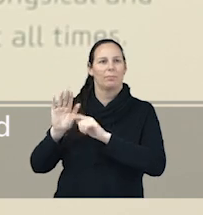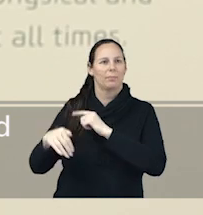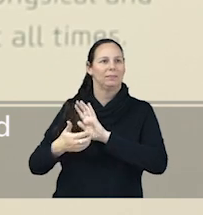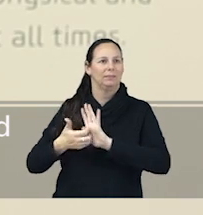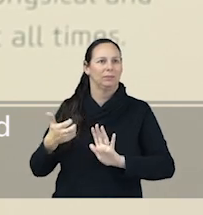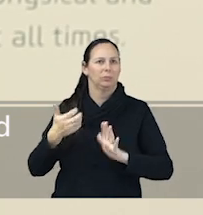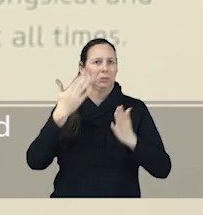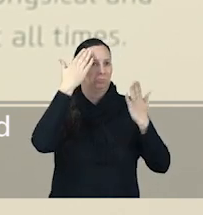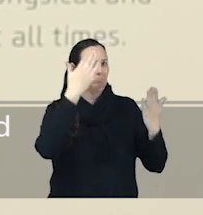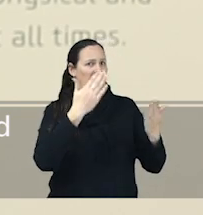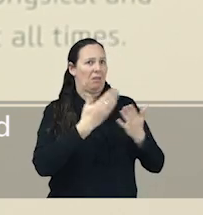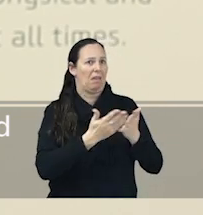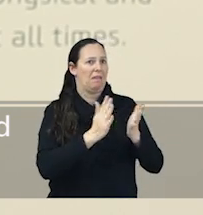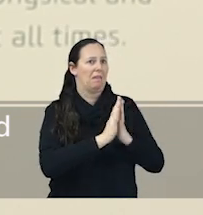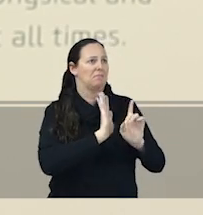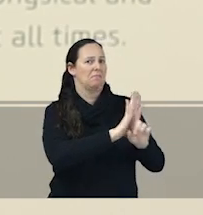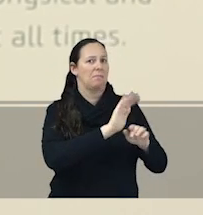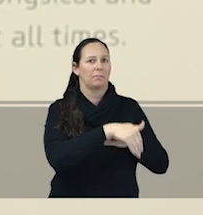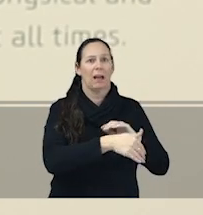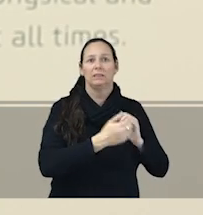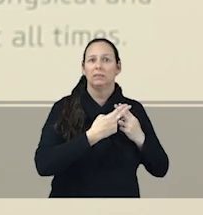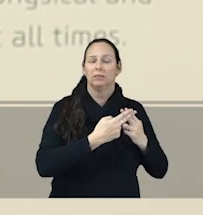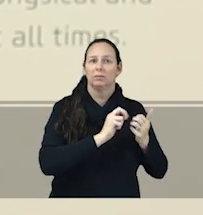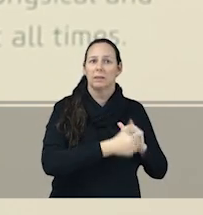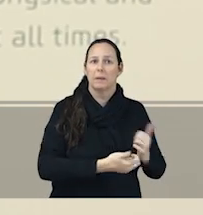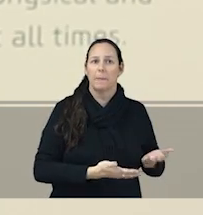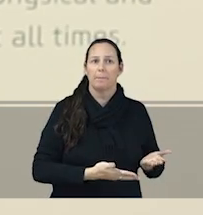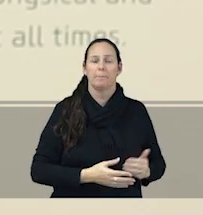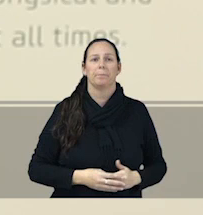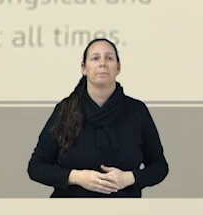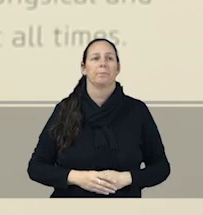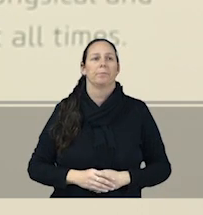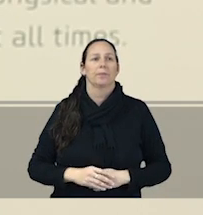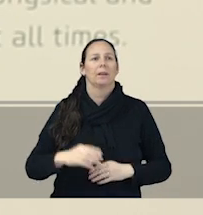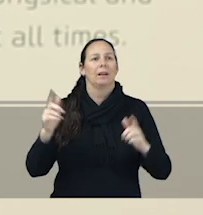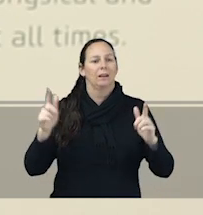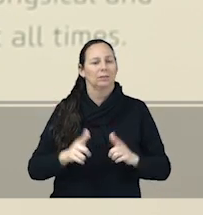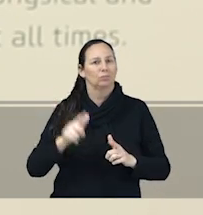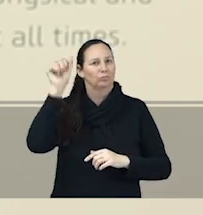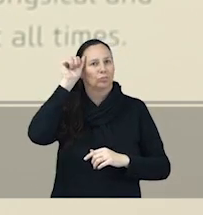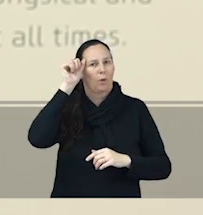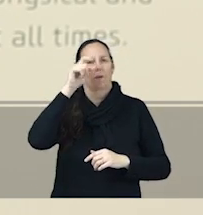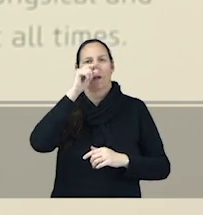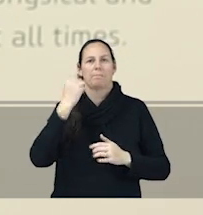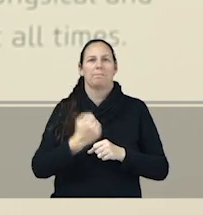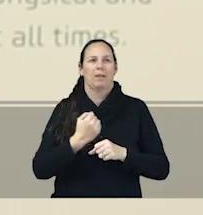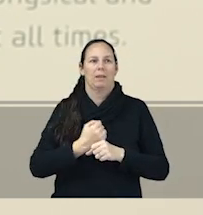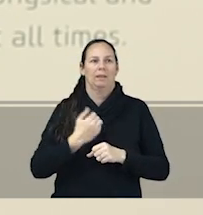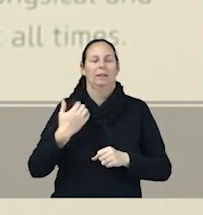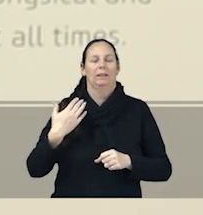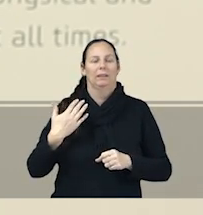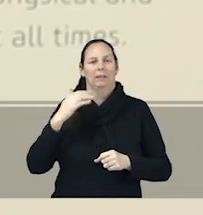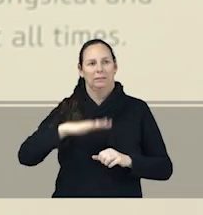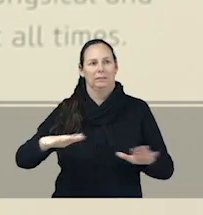not steal because they know about stealing and they know what would happen if they did. They don't know anything about sex and their lack of knowledge is